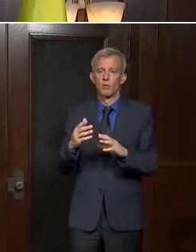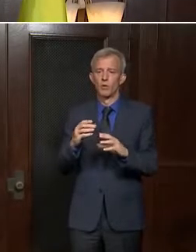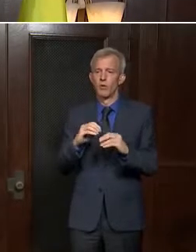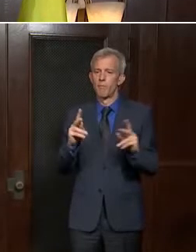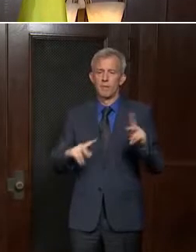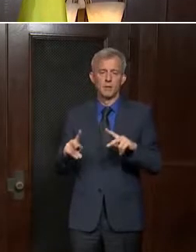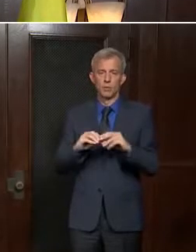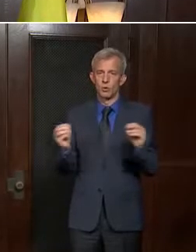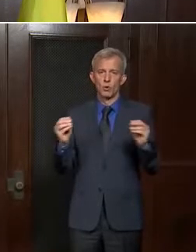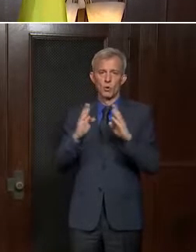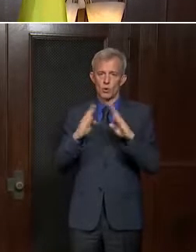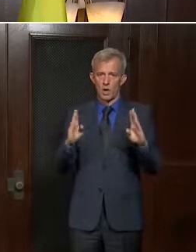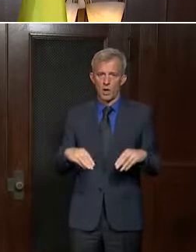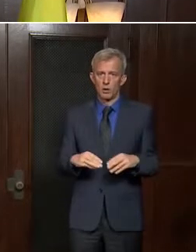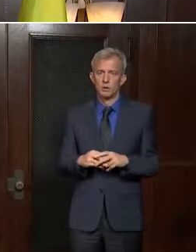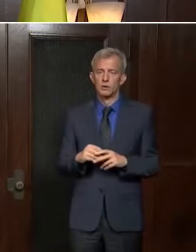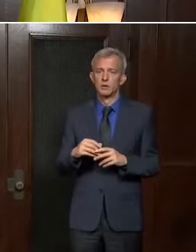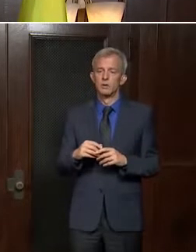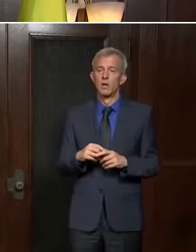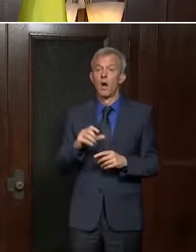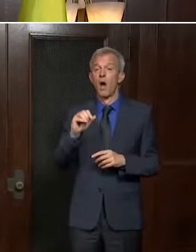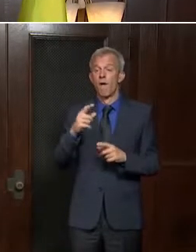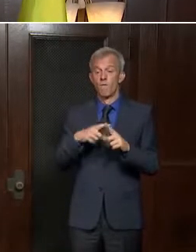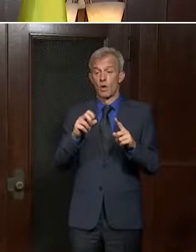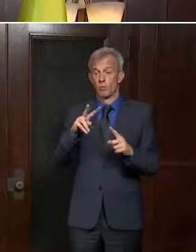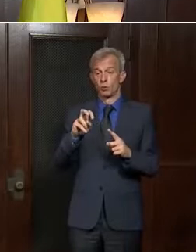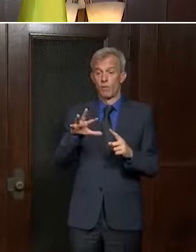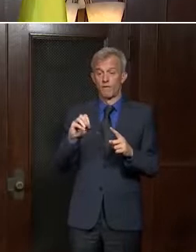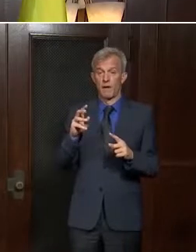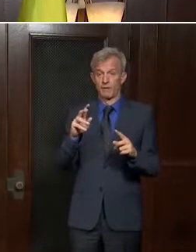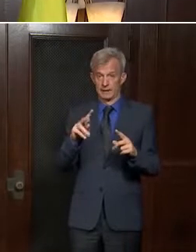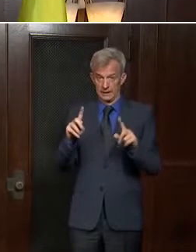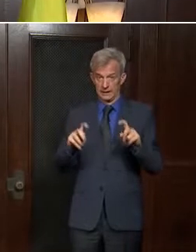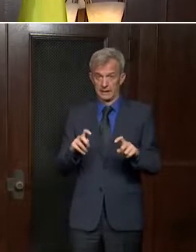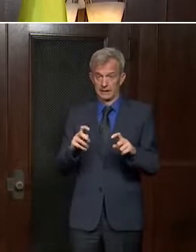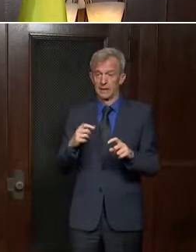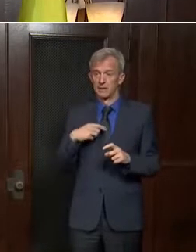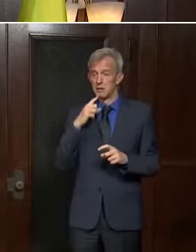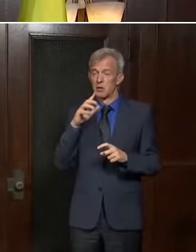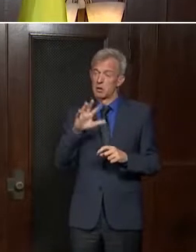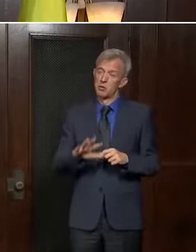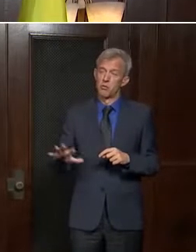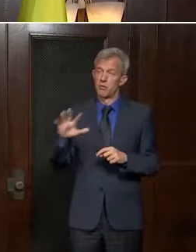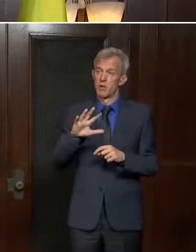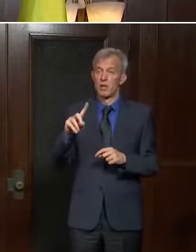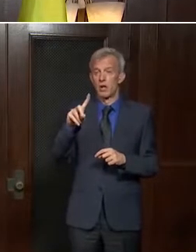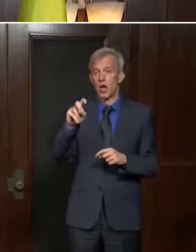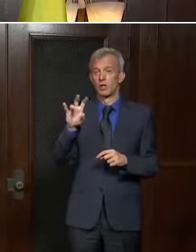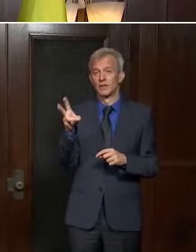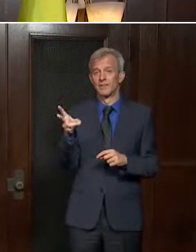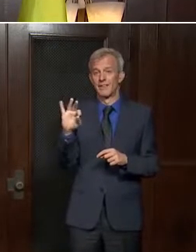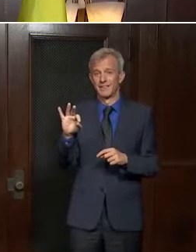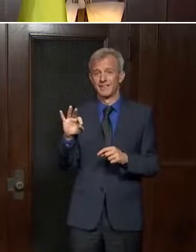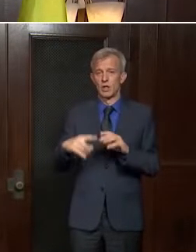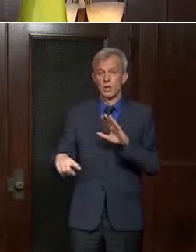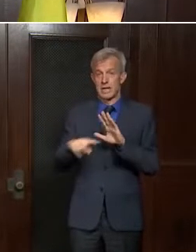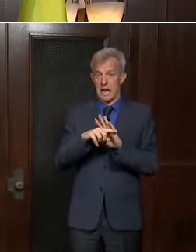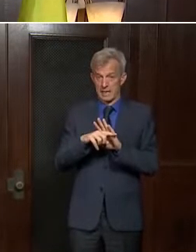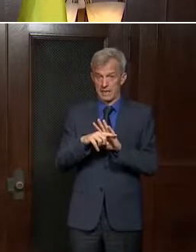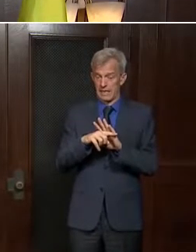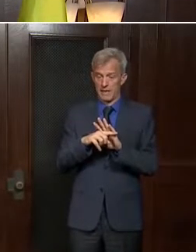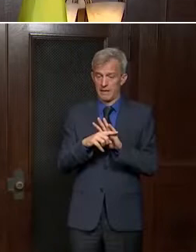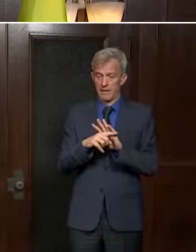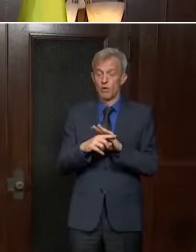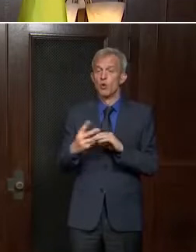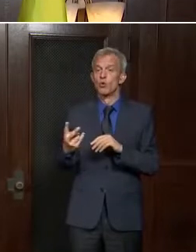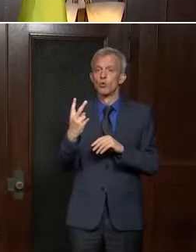this past few days. Of those, and I'll get you the exact numbers, I think it was 179 were negative, 2